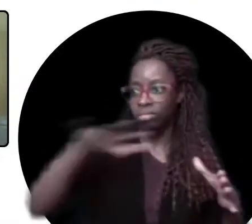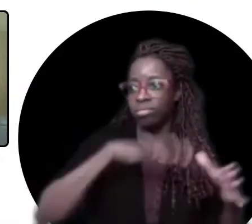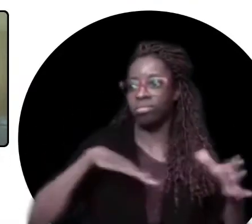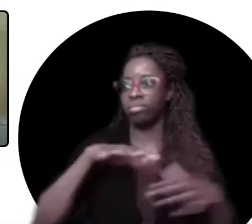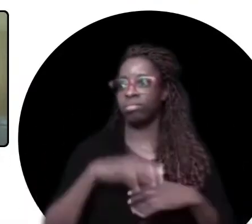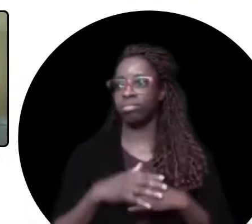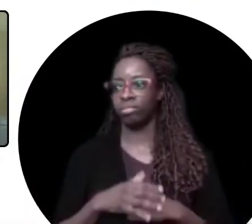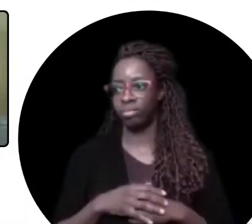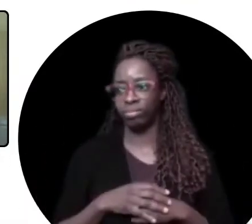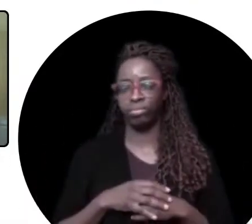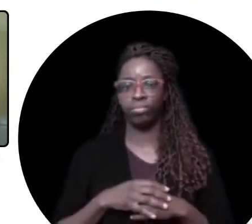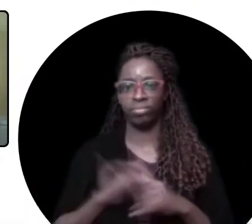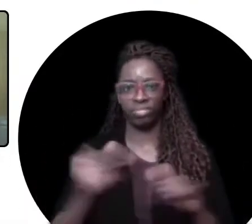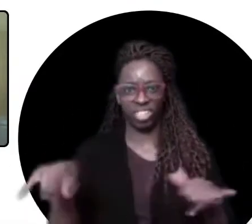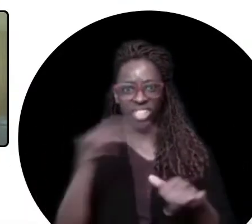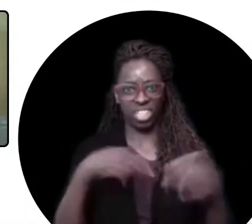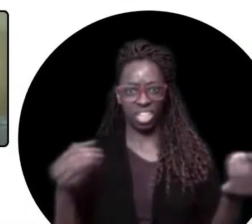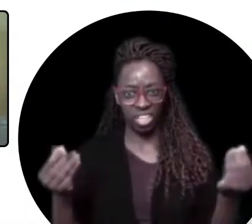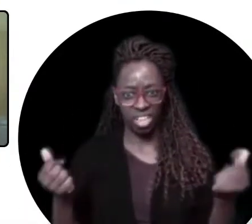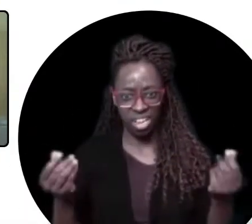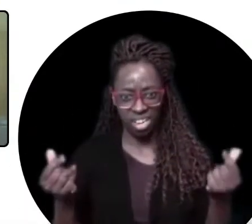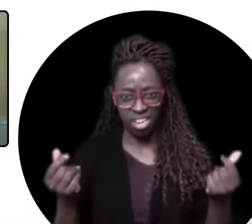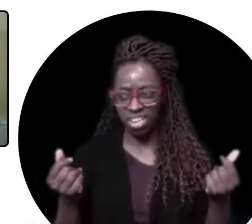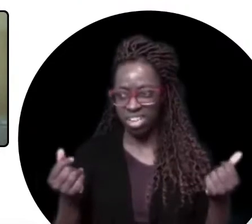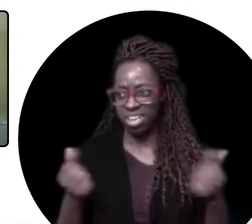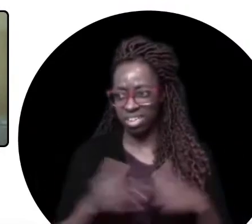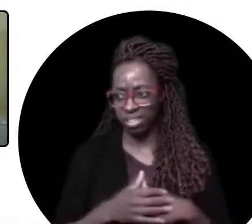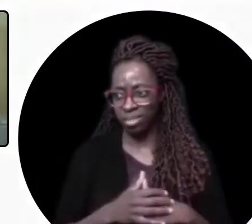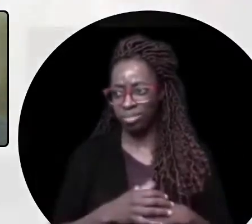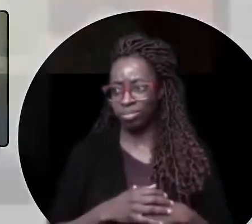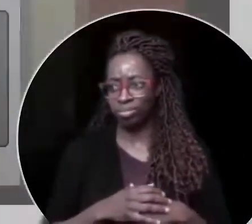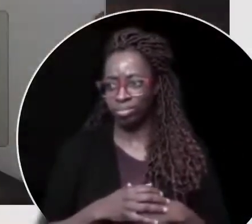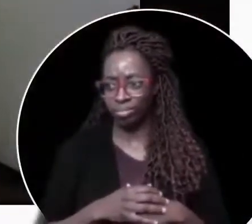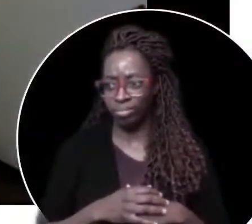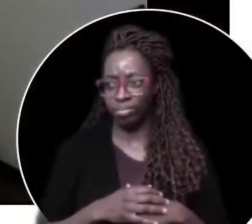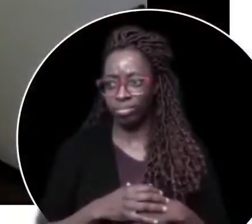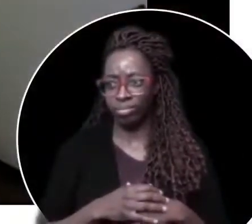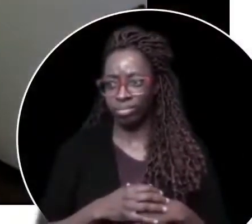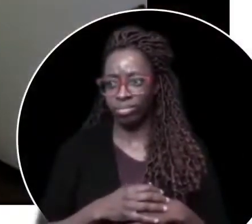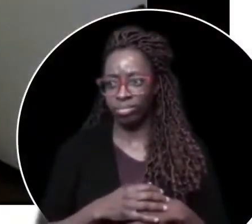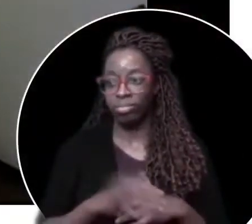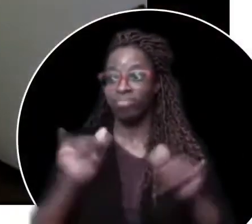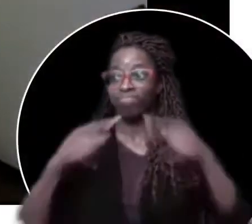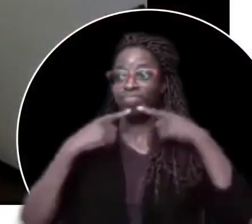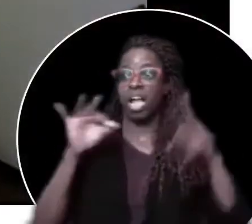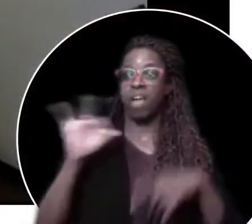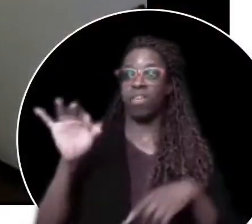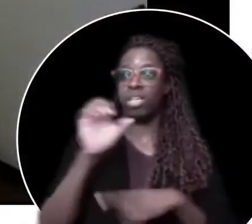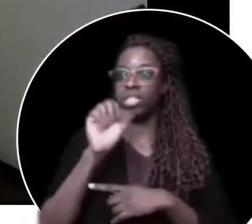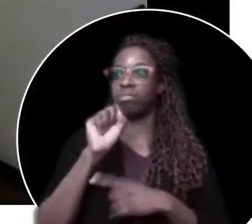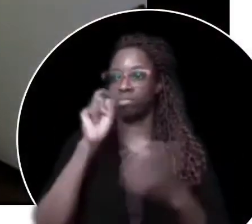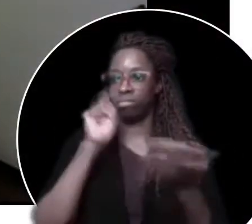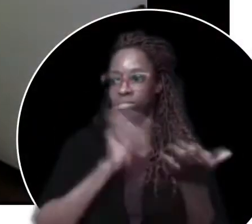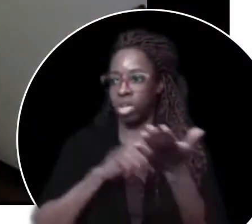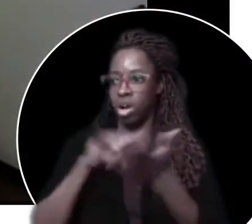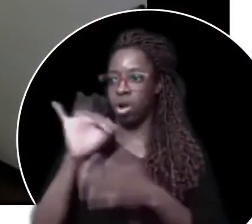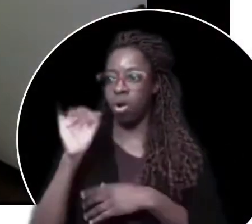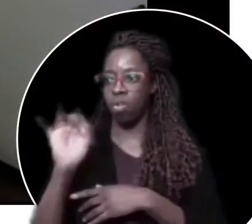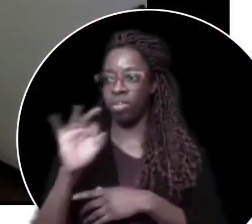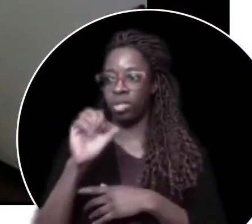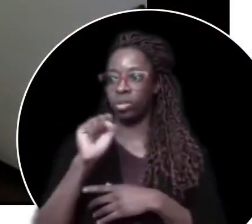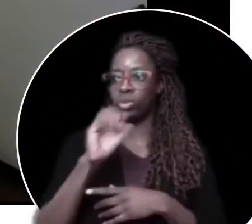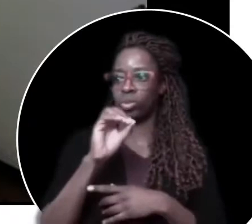successors of the sovereign Verona Band of Alameda County. I am so honored to be here speaking